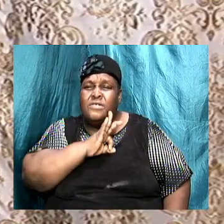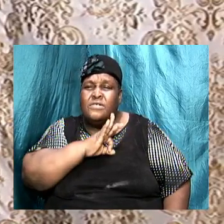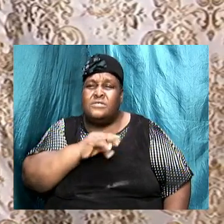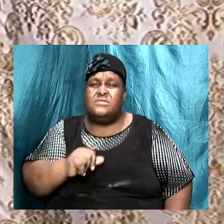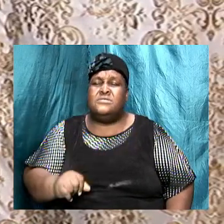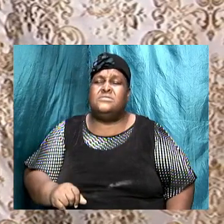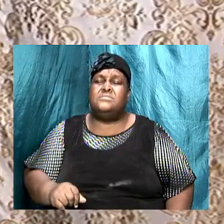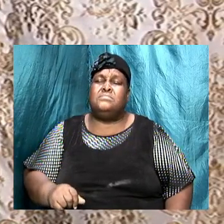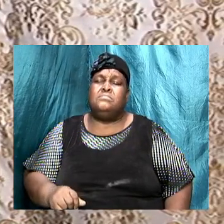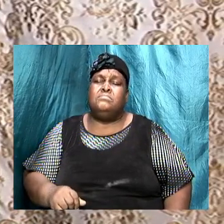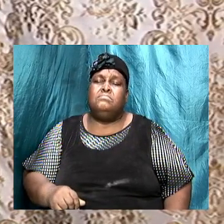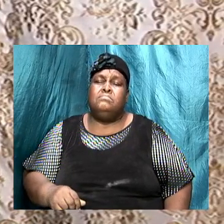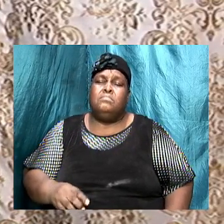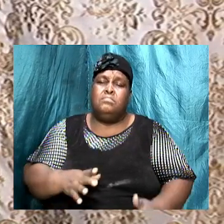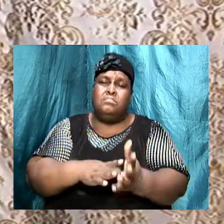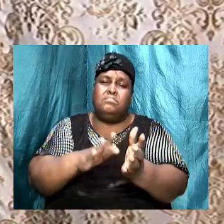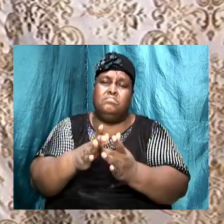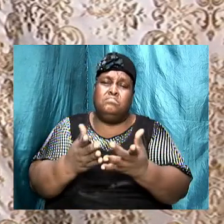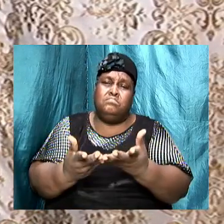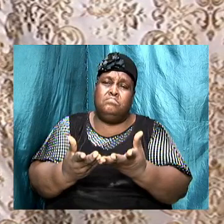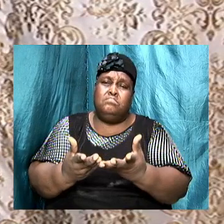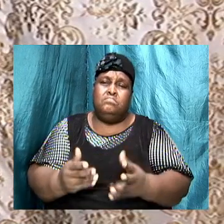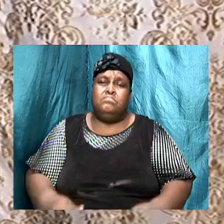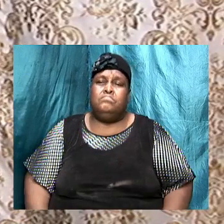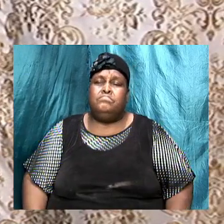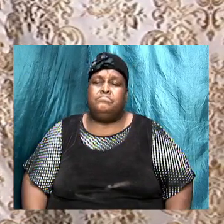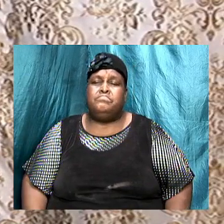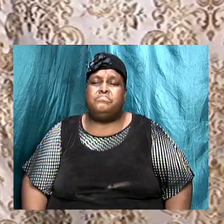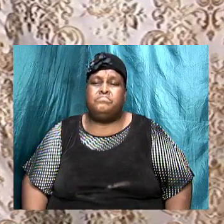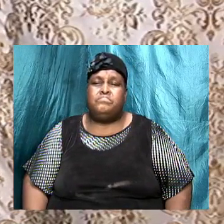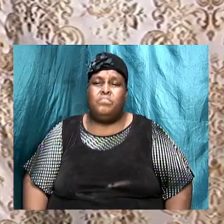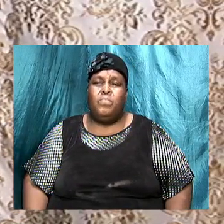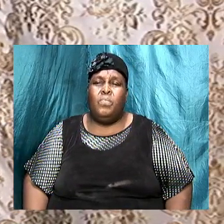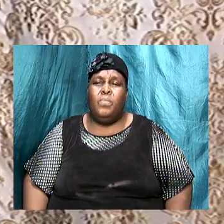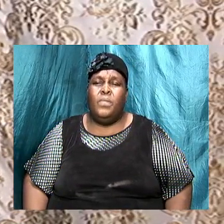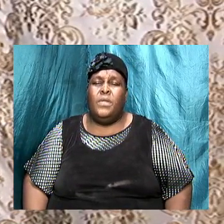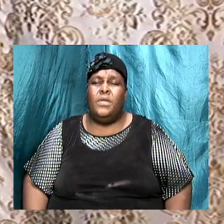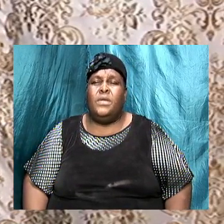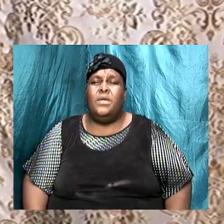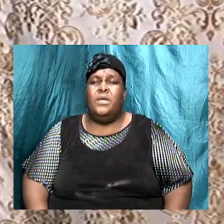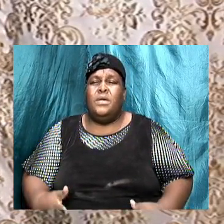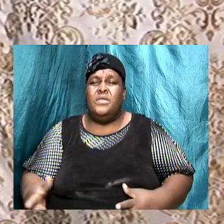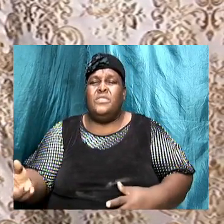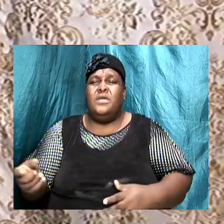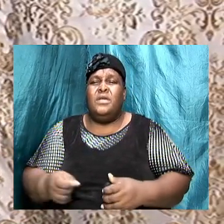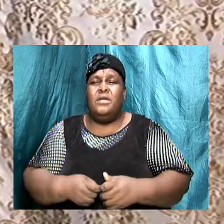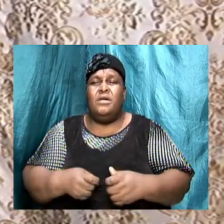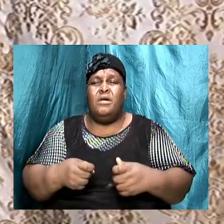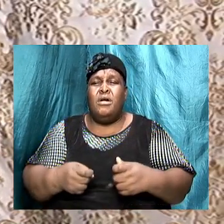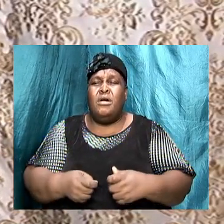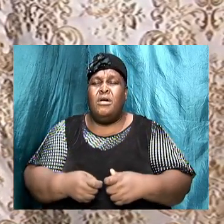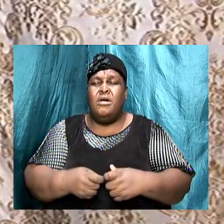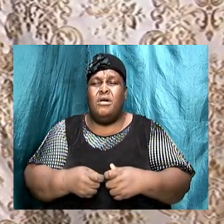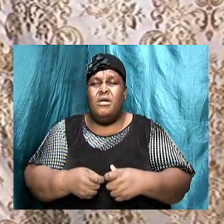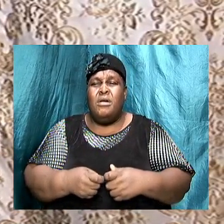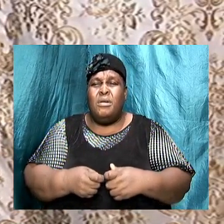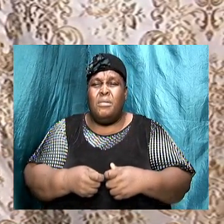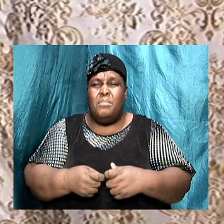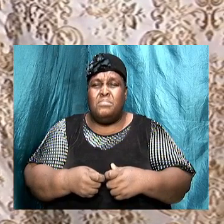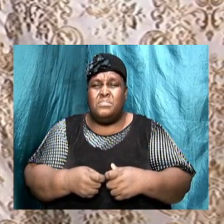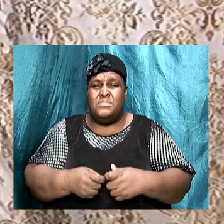Amen. Matthew 13:25, there are tears among the weeds, and we must be aware of